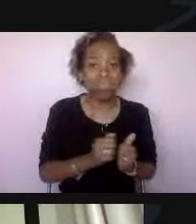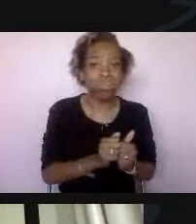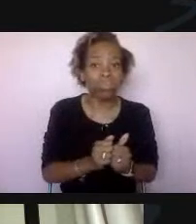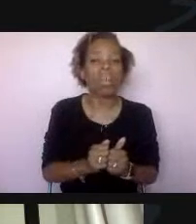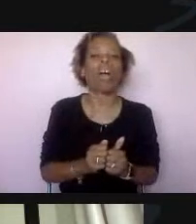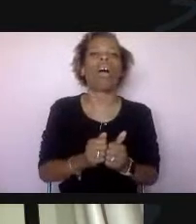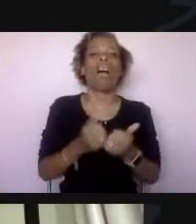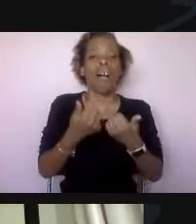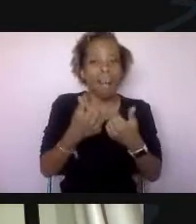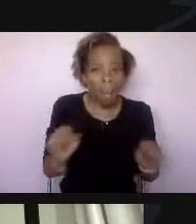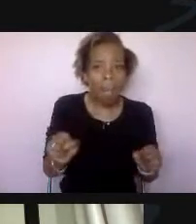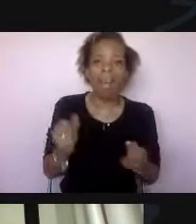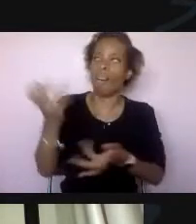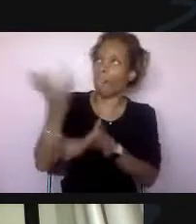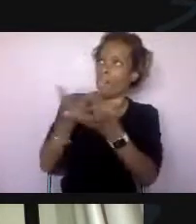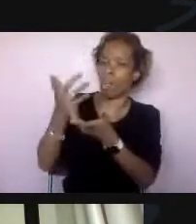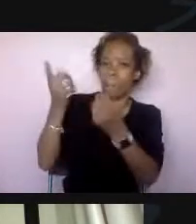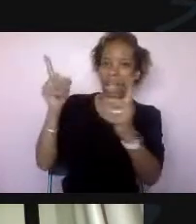discourse in management.